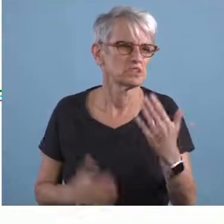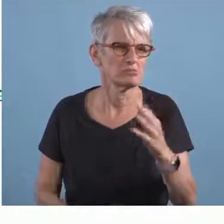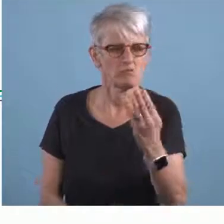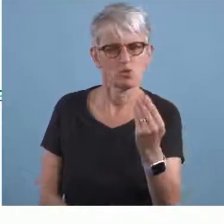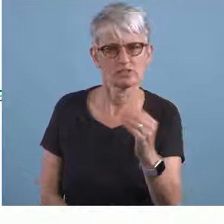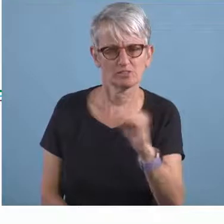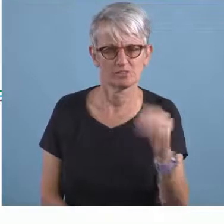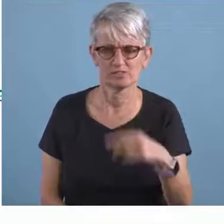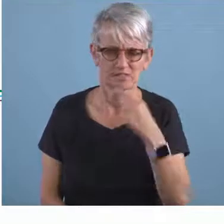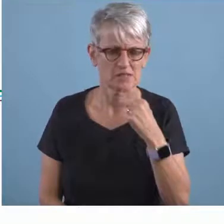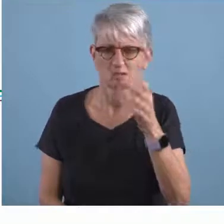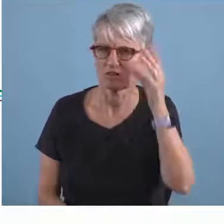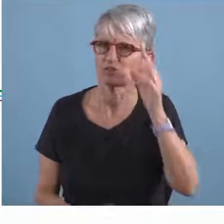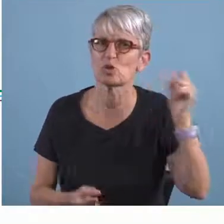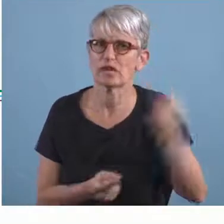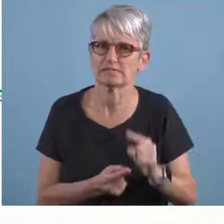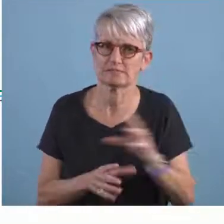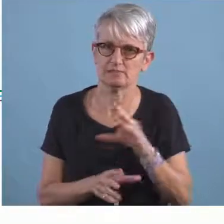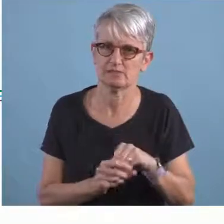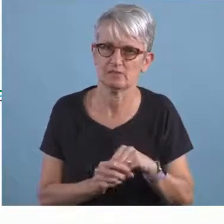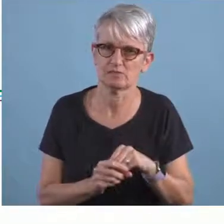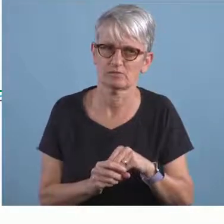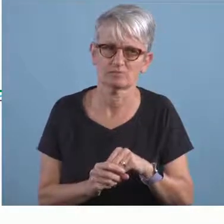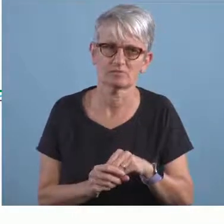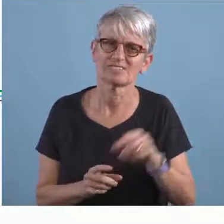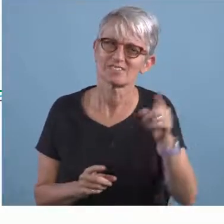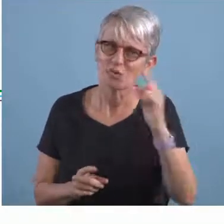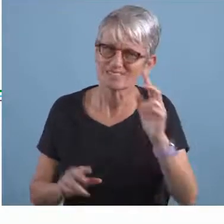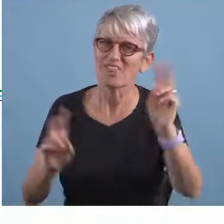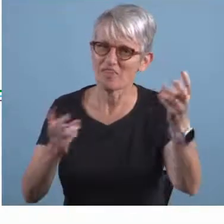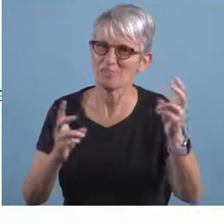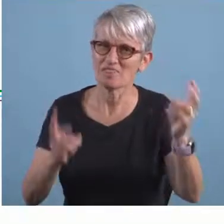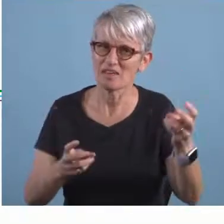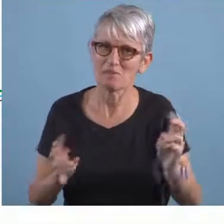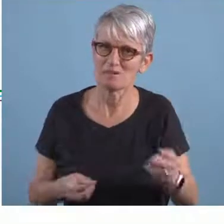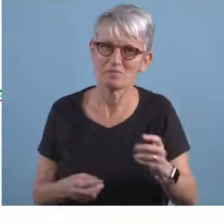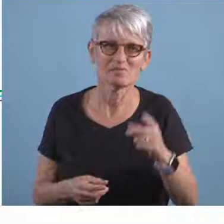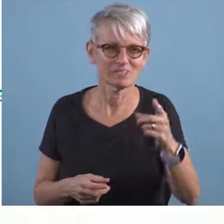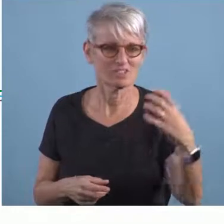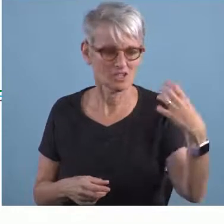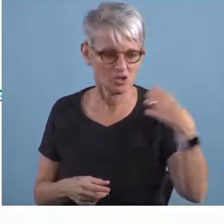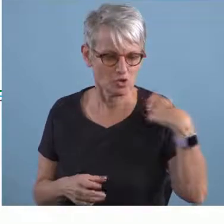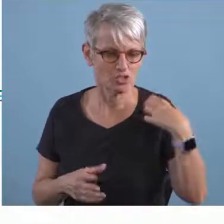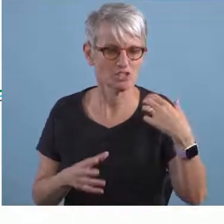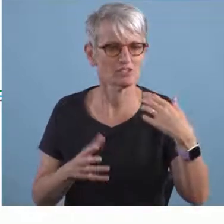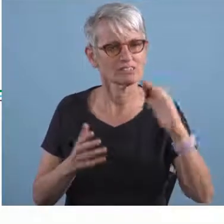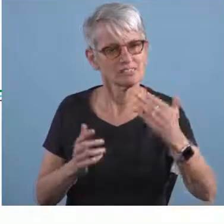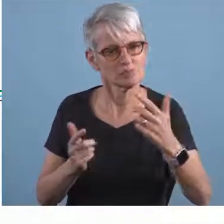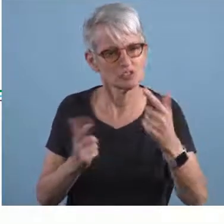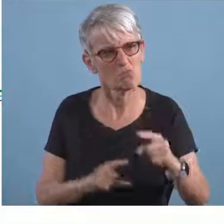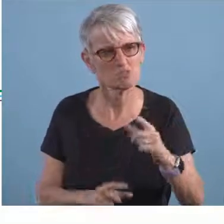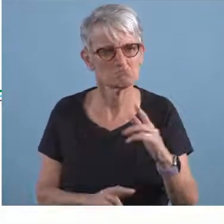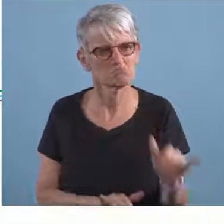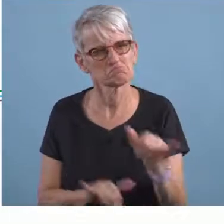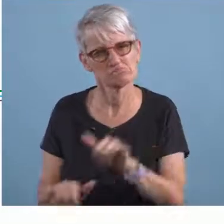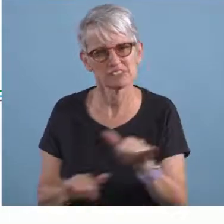14% that say parents were less involved. This is another theme you're going to see. Coaching seems to happen at least the same, if